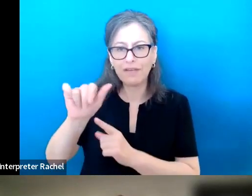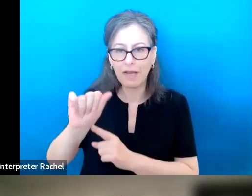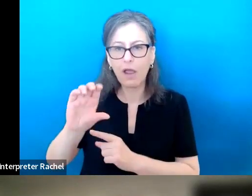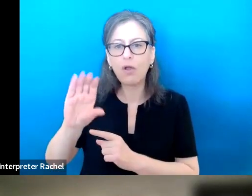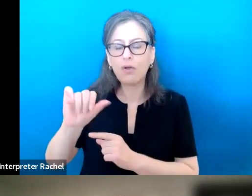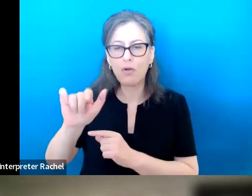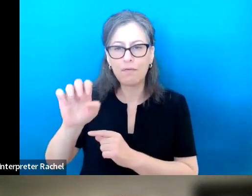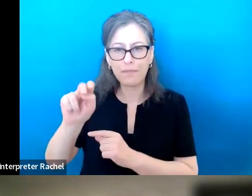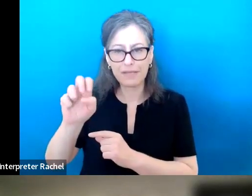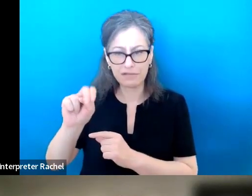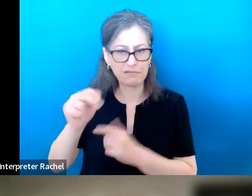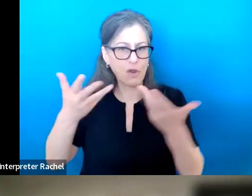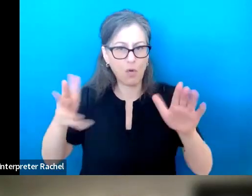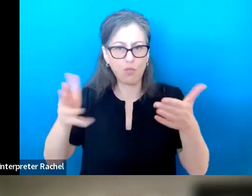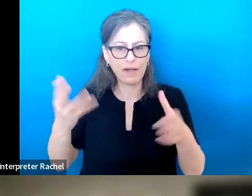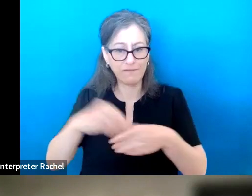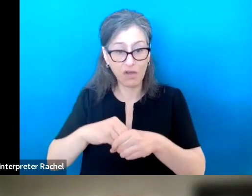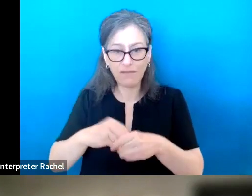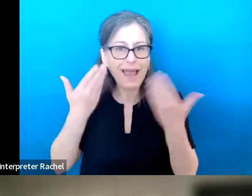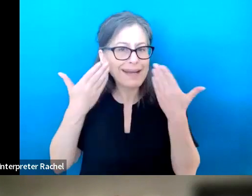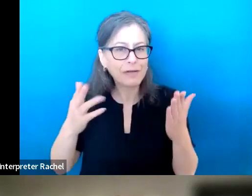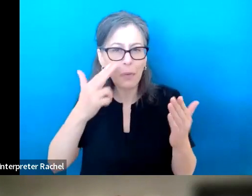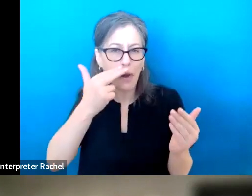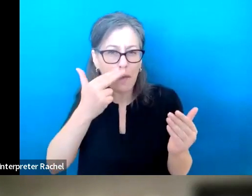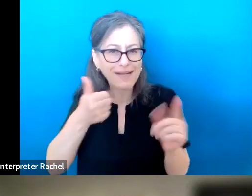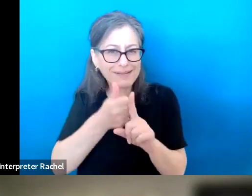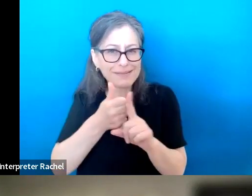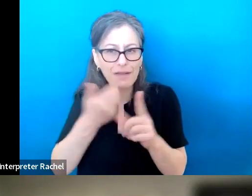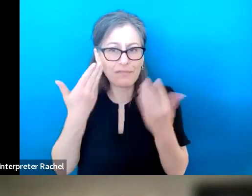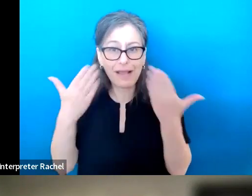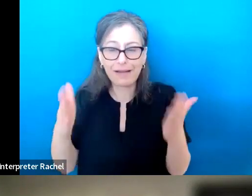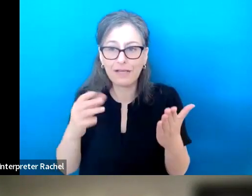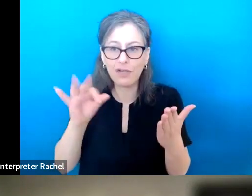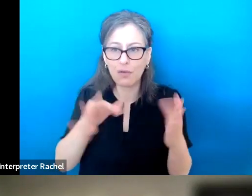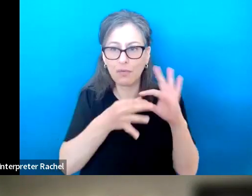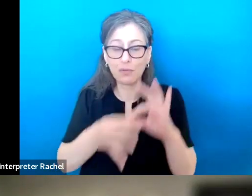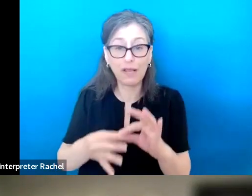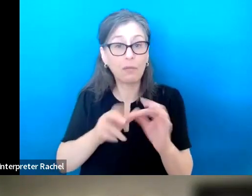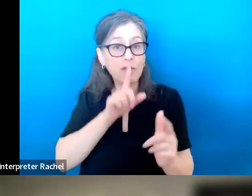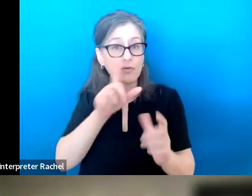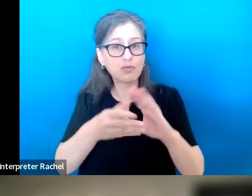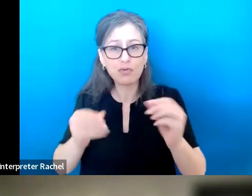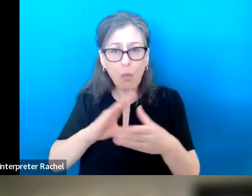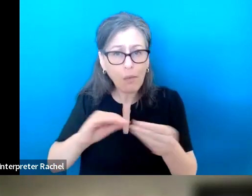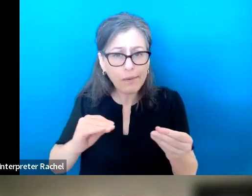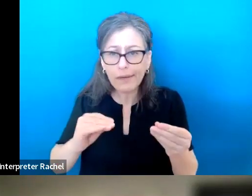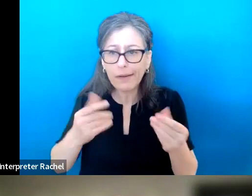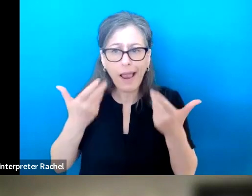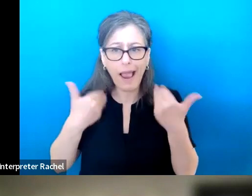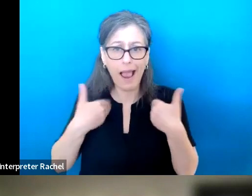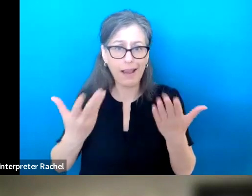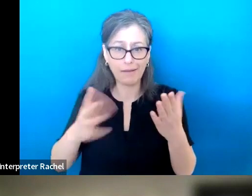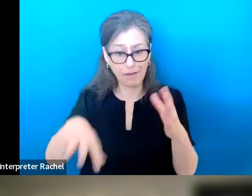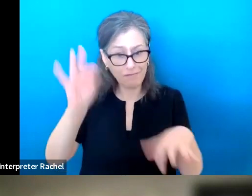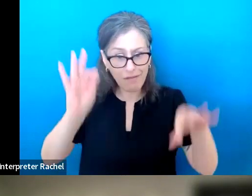play Edith. I didn't know that it was a comedy. I had no idea it was based on a true story. I had all of this to